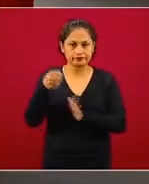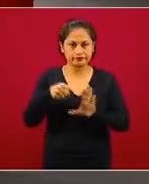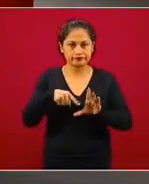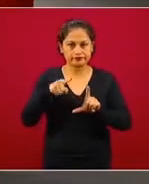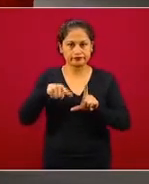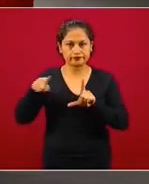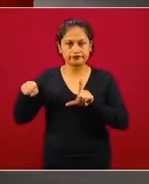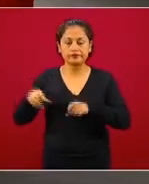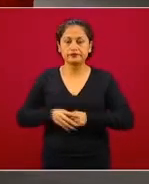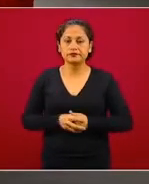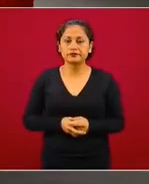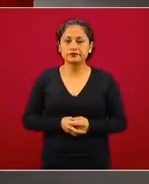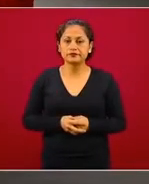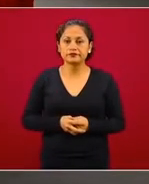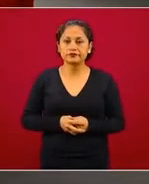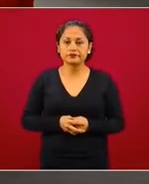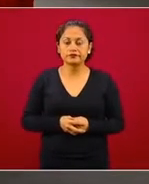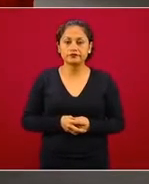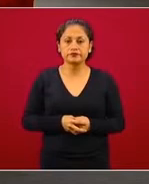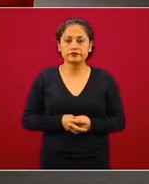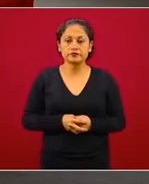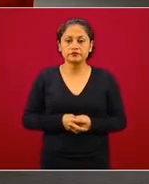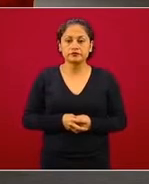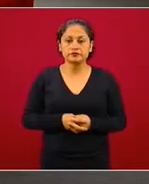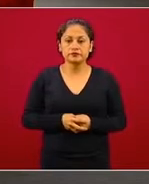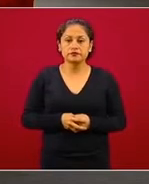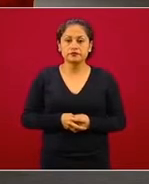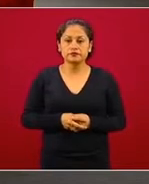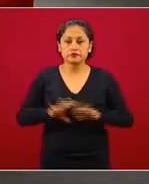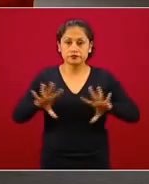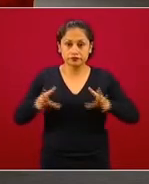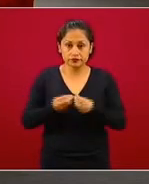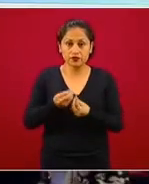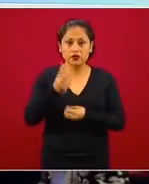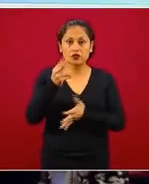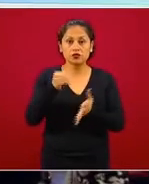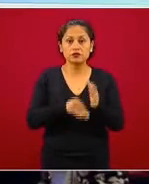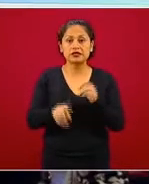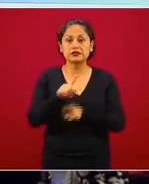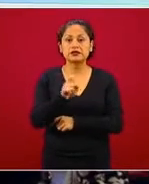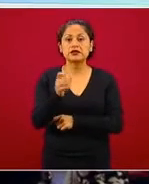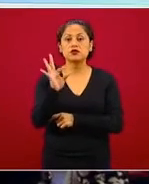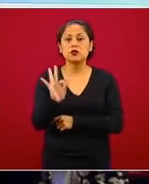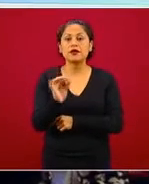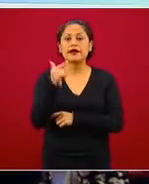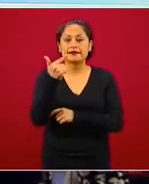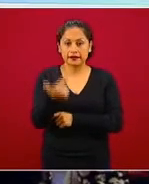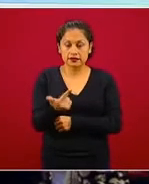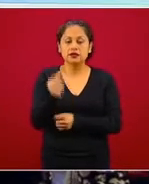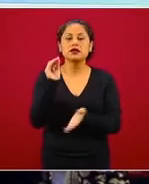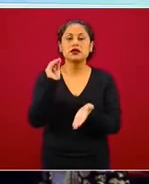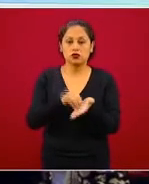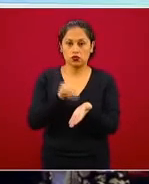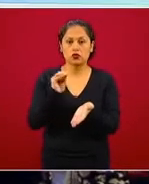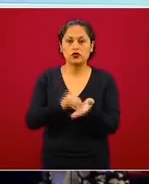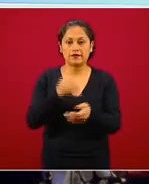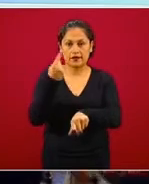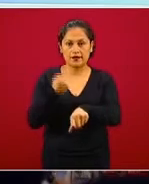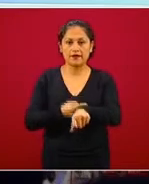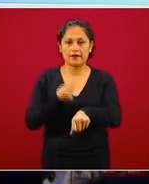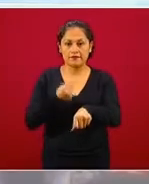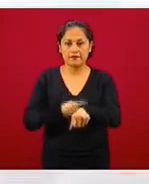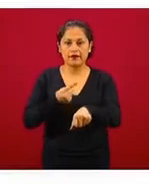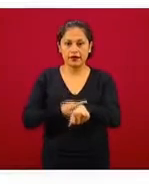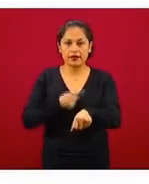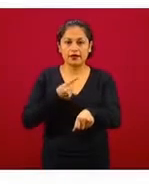red, suspect De cases estas in yellow, and negative cases in 2.147 green. Those son are casos people who activos, had de los más de symptoms but were 8.000,